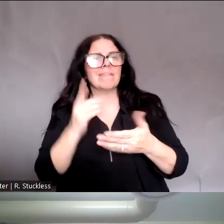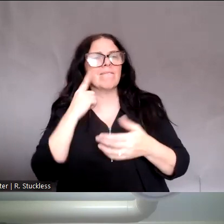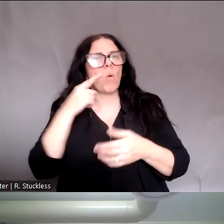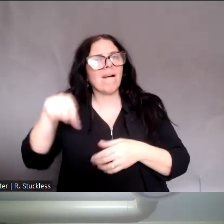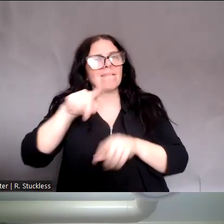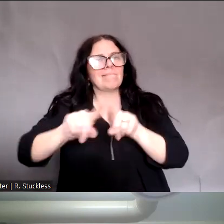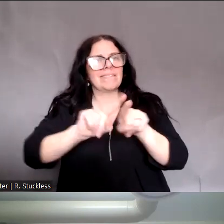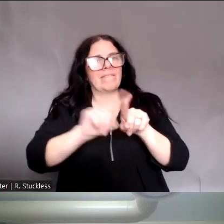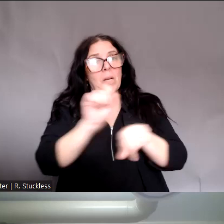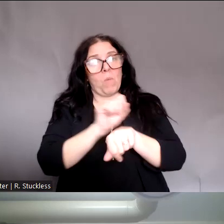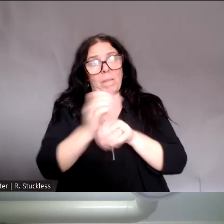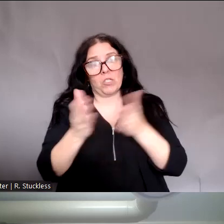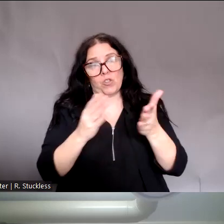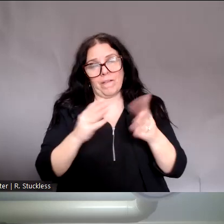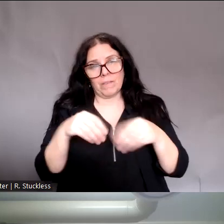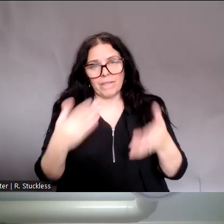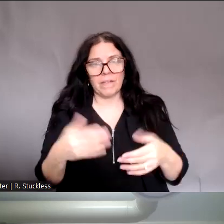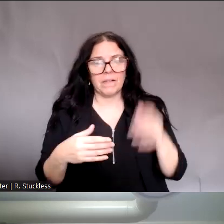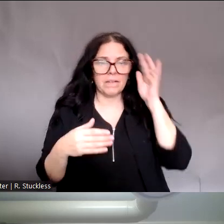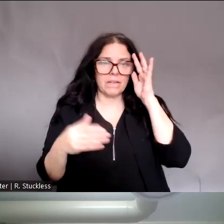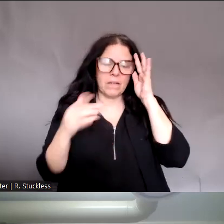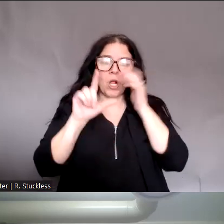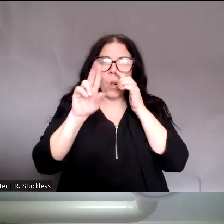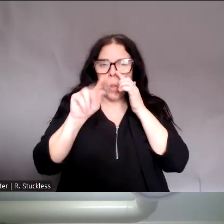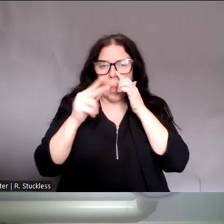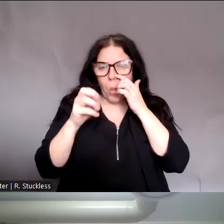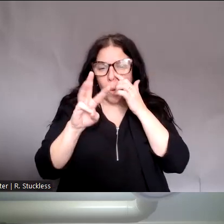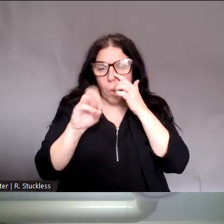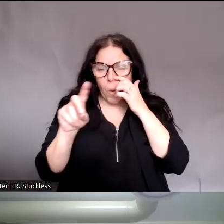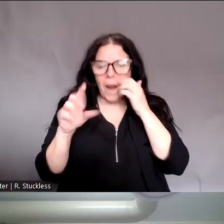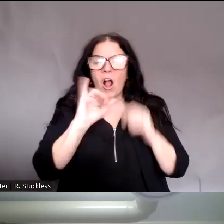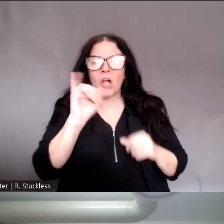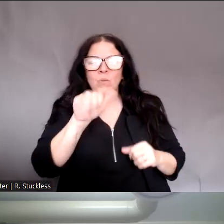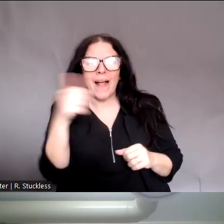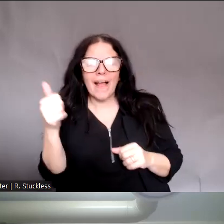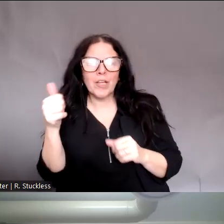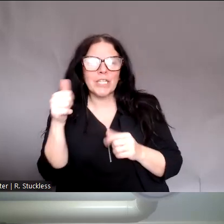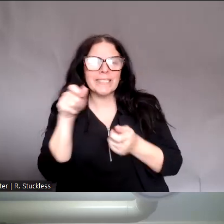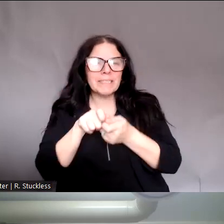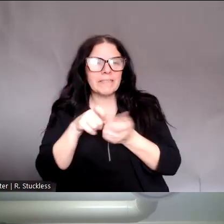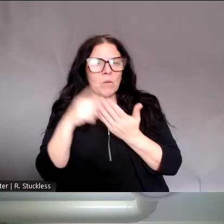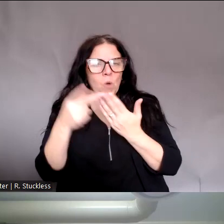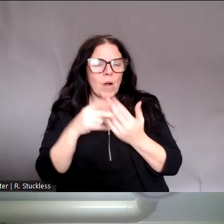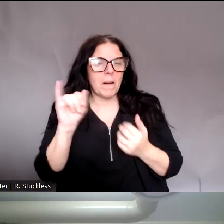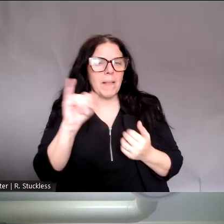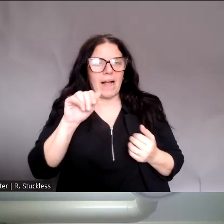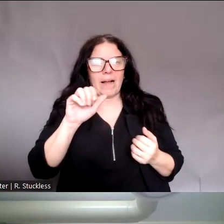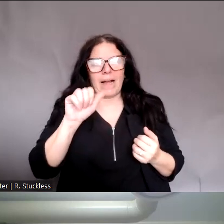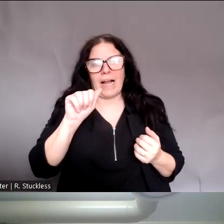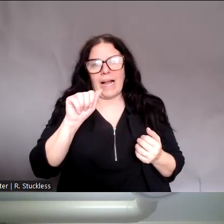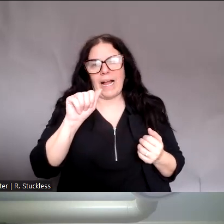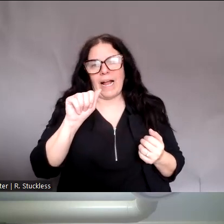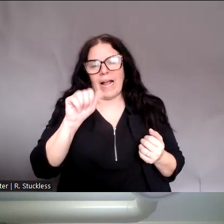service providers, Lutherwood, as well as some of the specific programs like Anishinaabe, as well